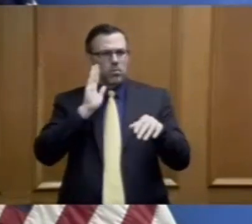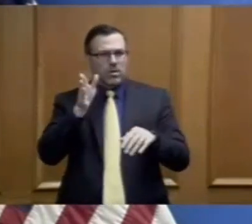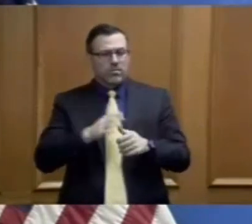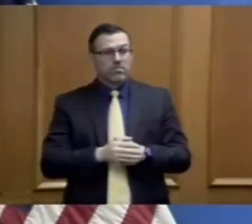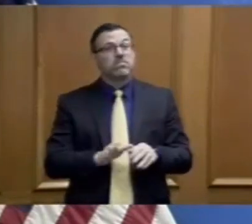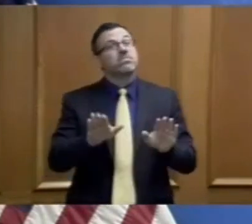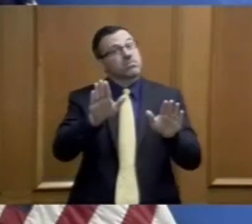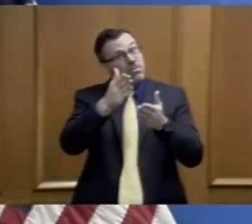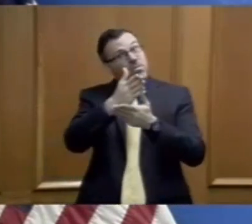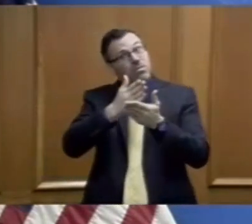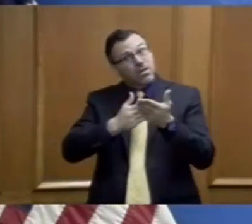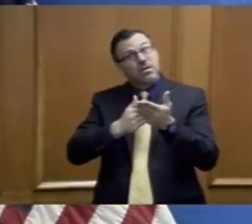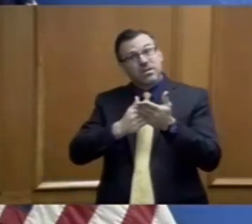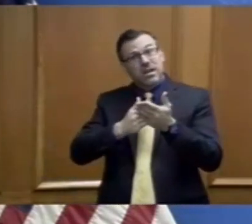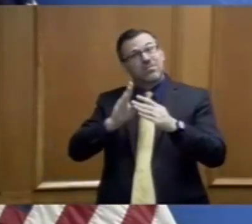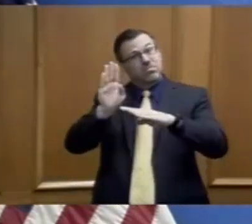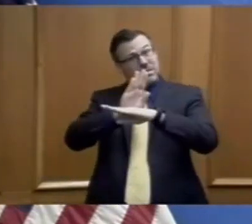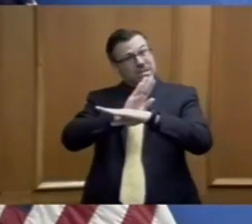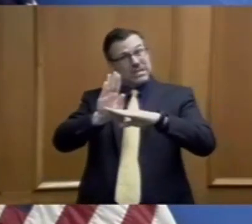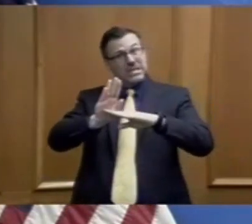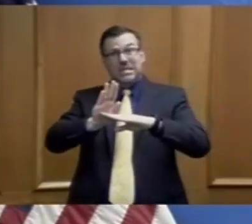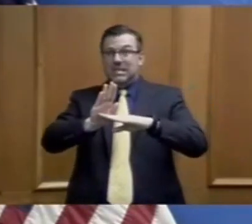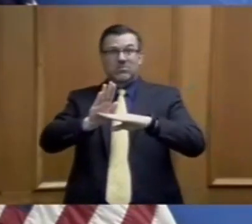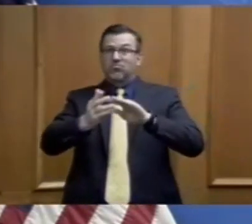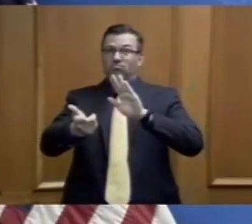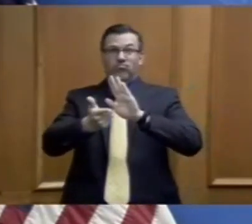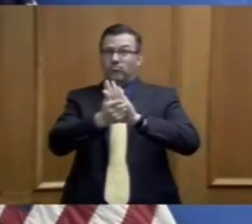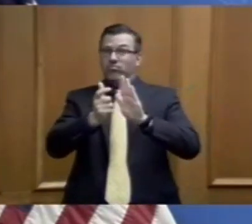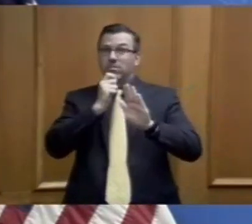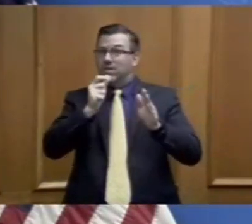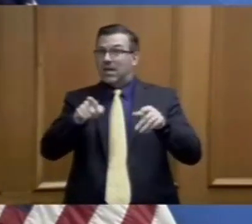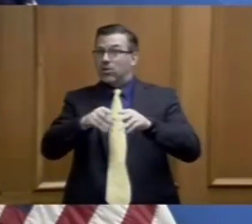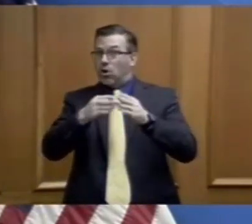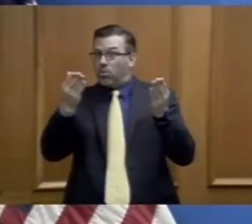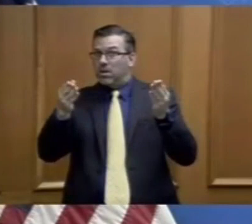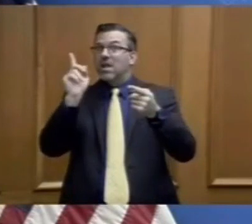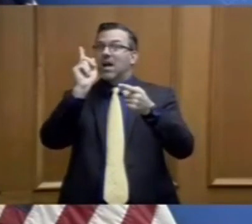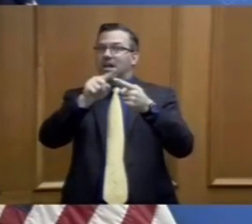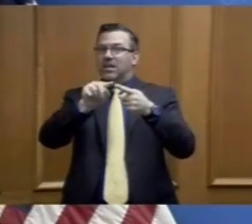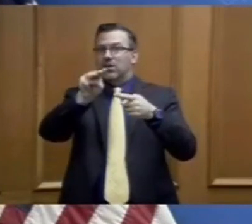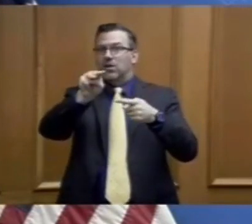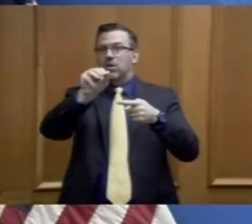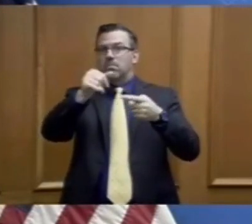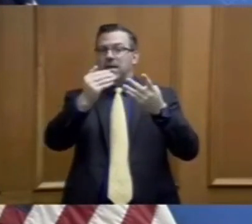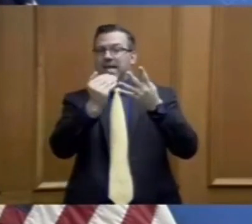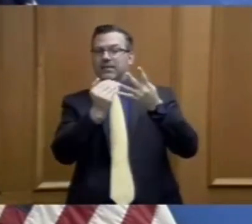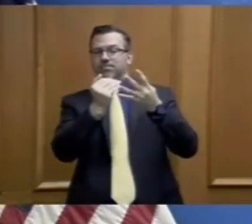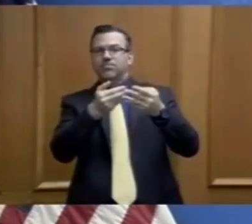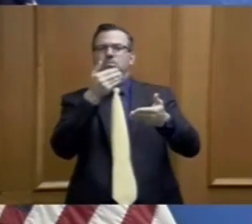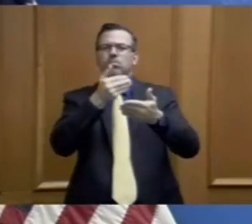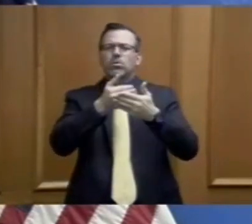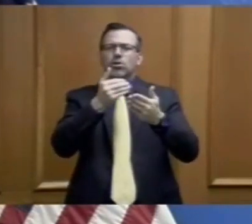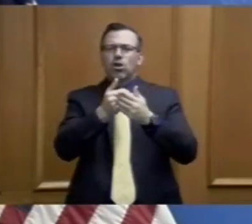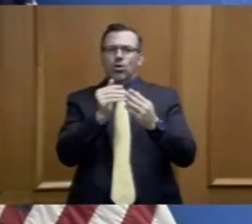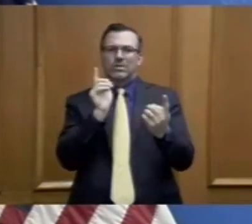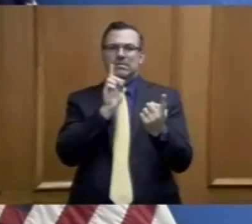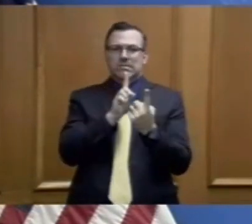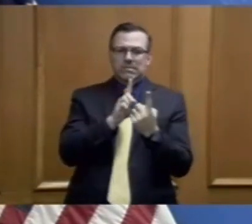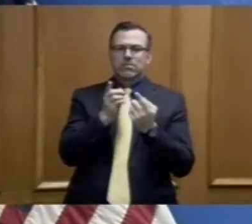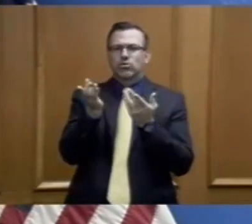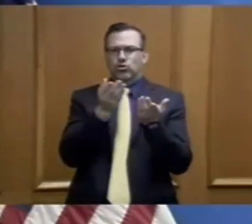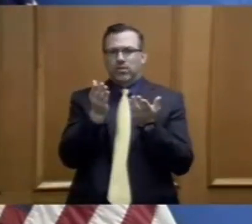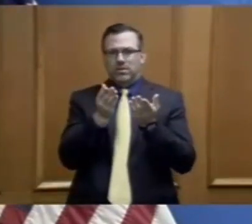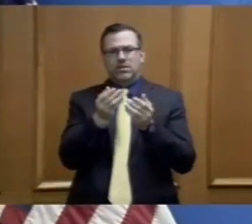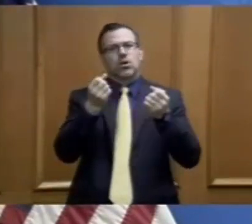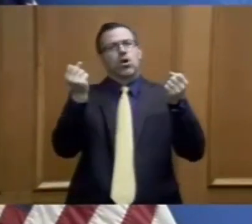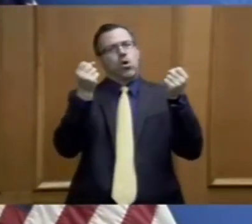that will not be slated for potential opening until later in May. Close contact services will continue to be on hold for